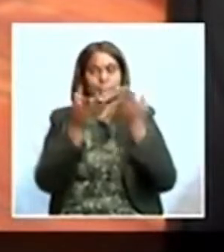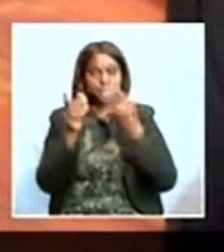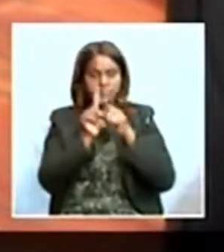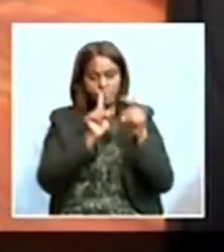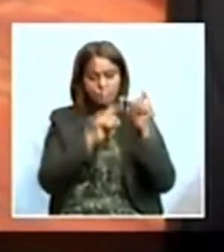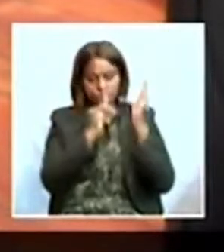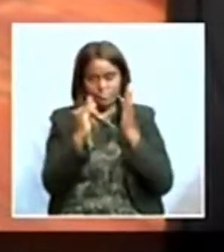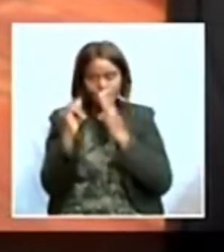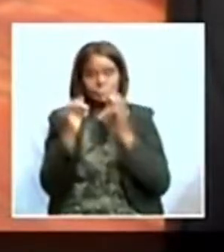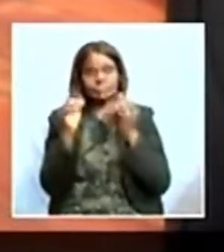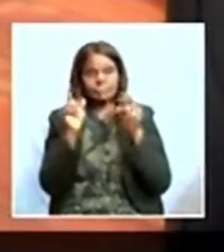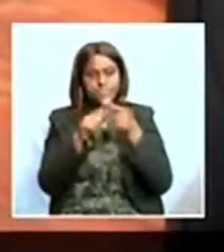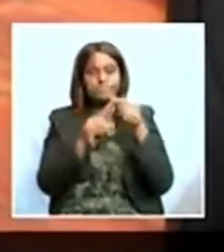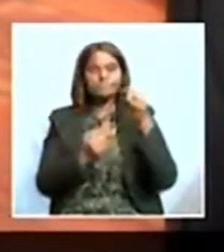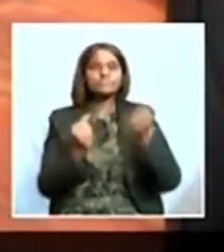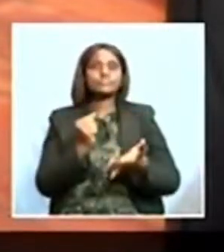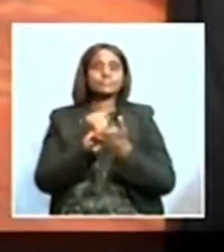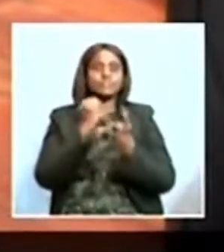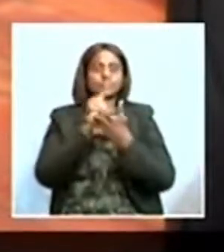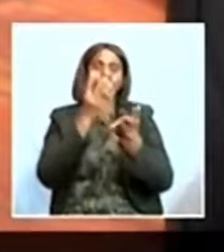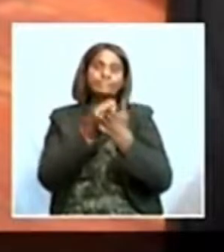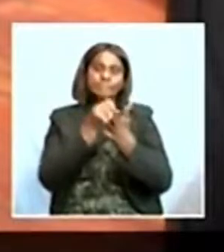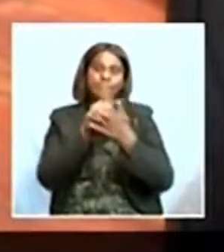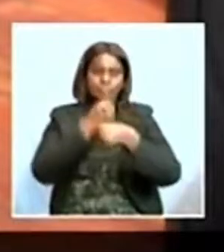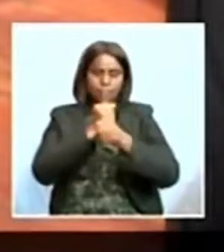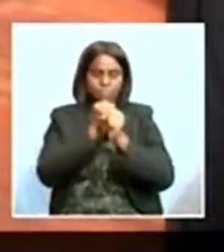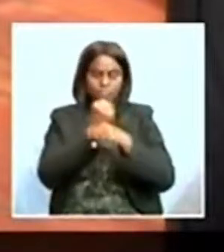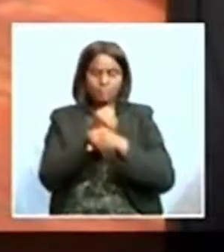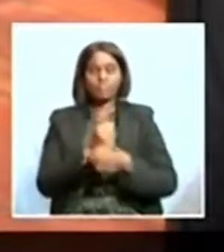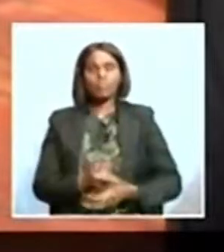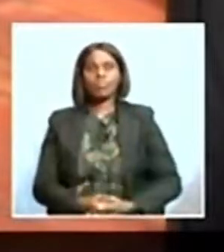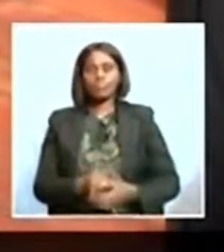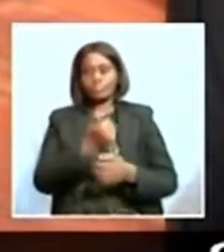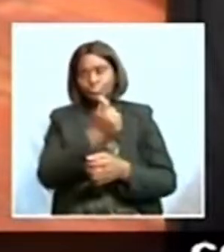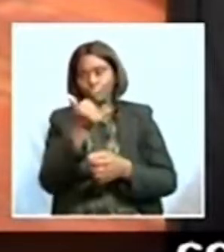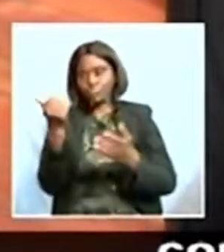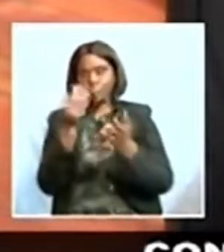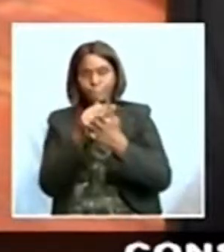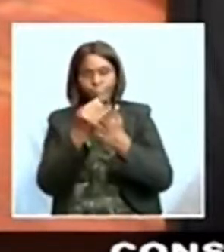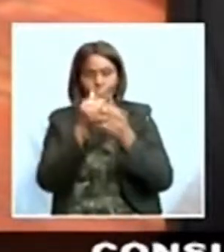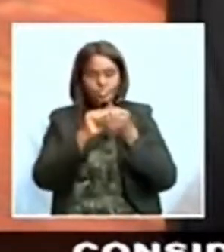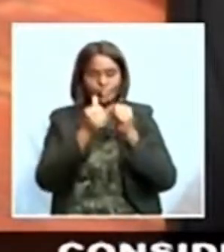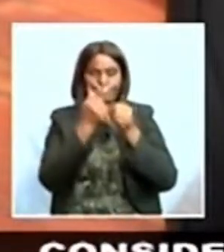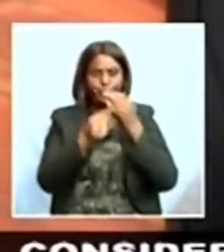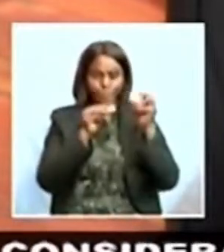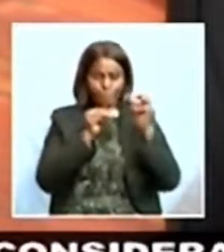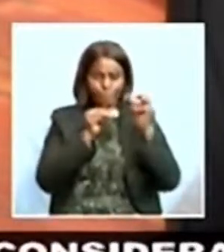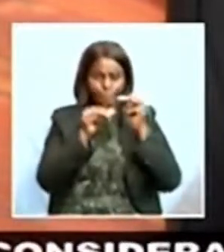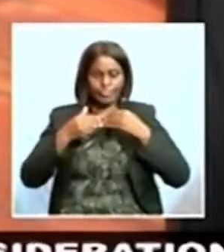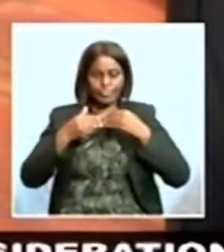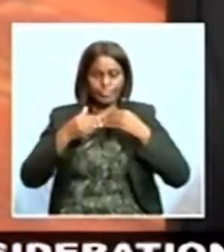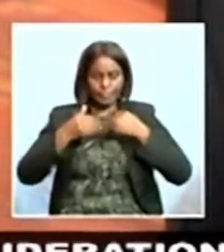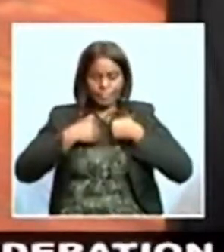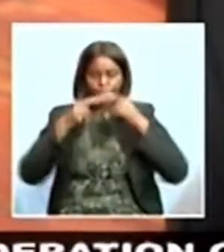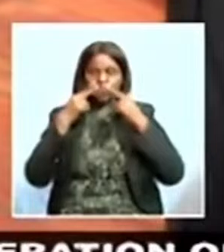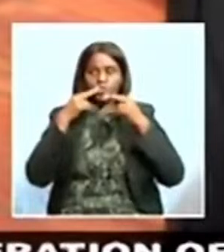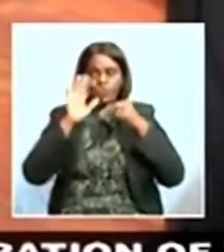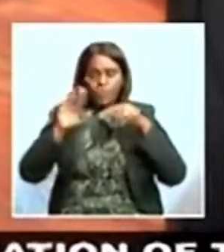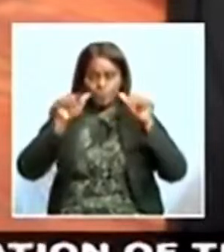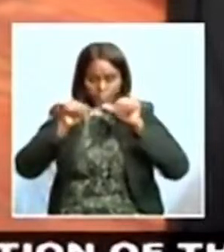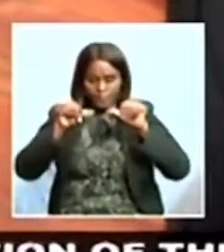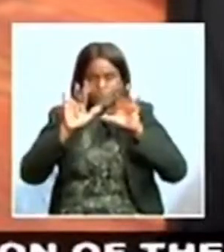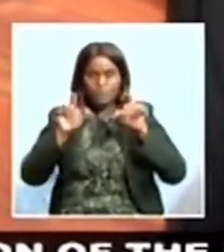strategic measures to maximize profit. Other income, cause of query, management acknowledges the findings of the